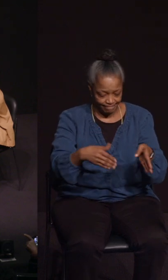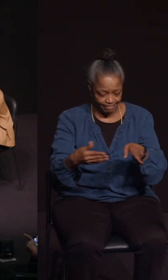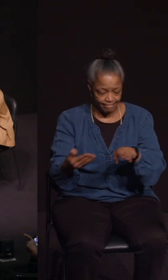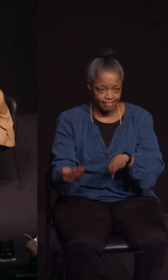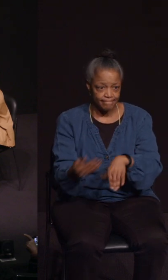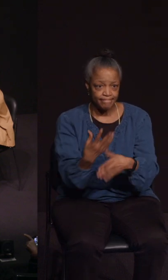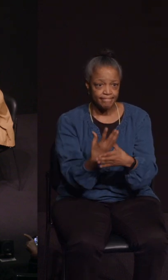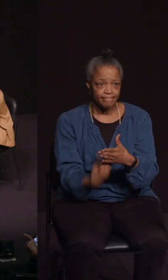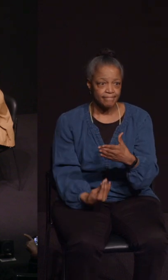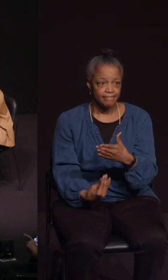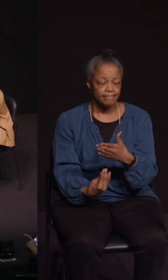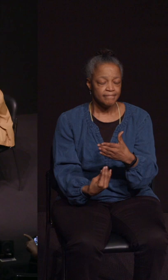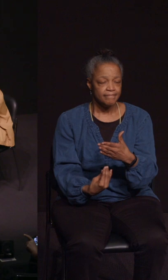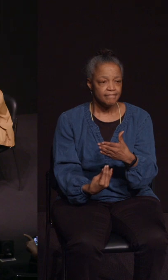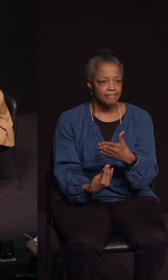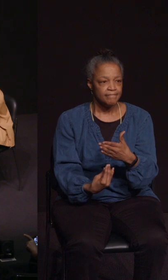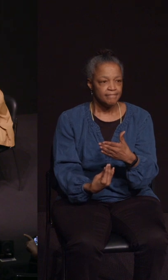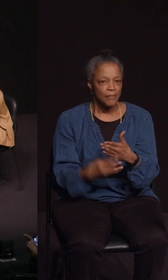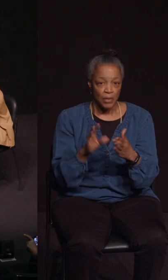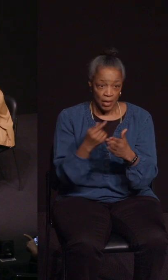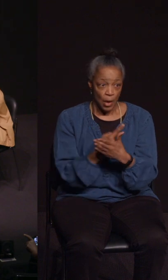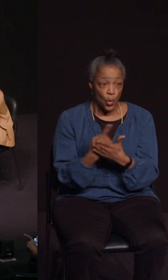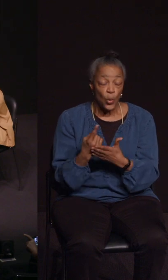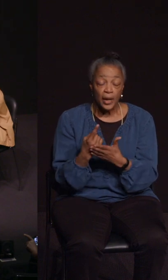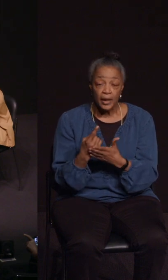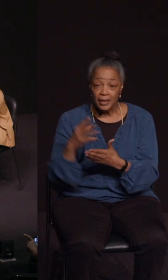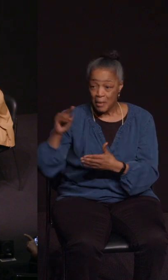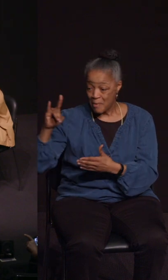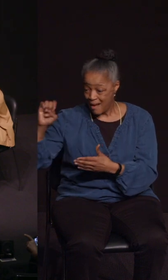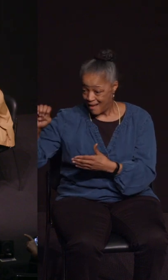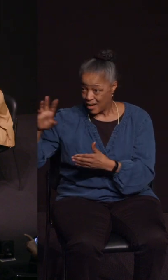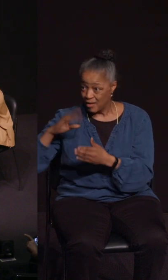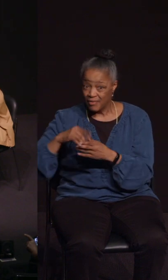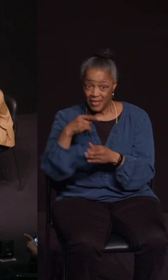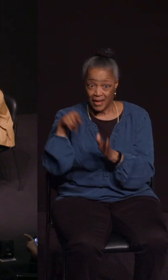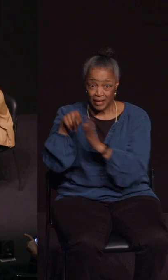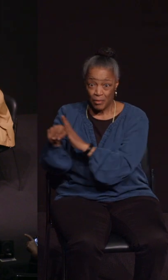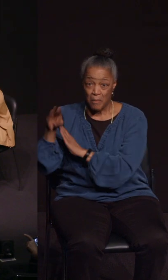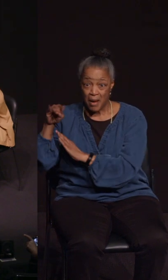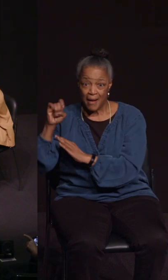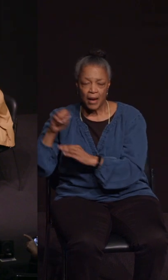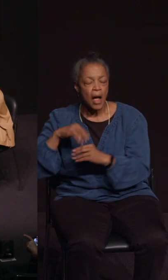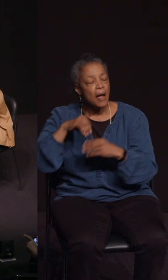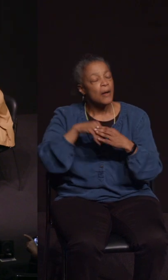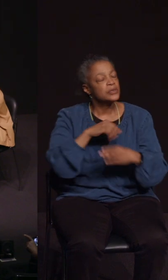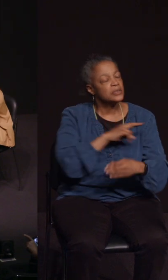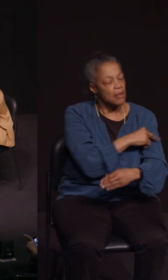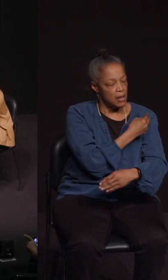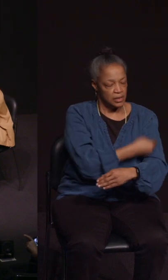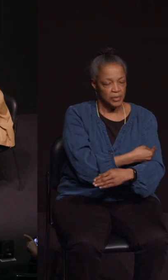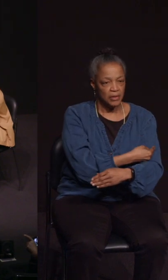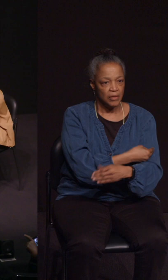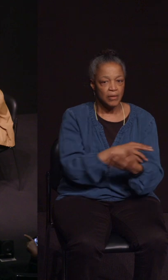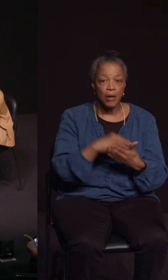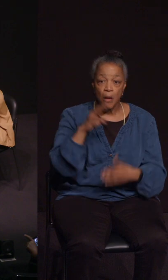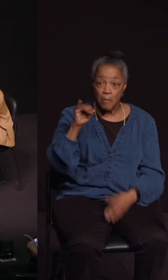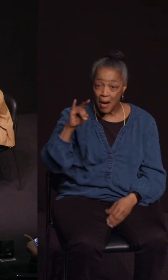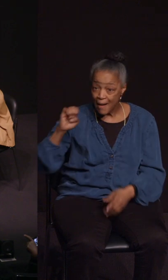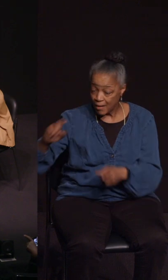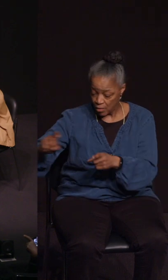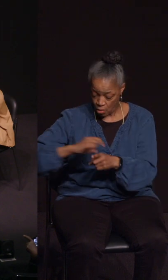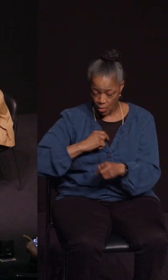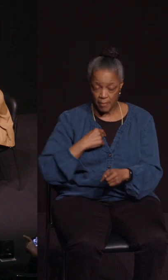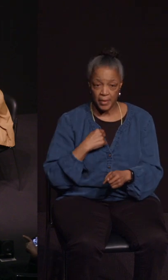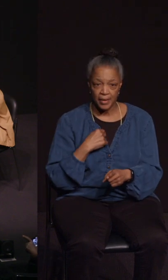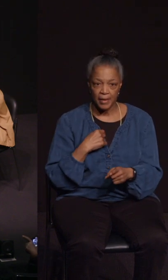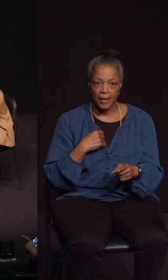And the week that Mike was killed, I was in the hospital. And he called, and